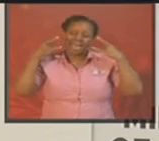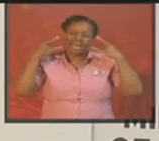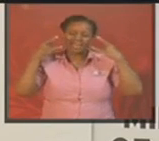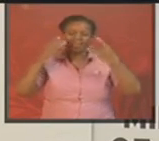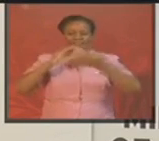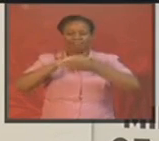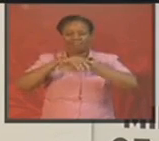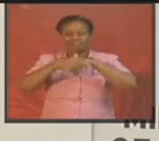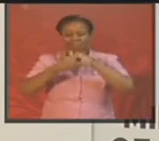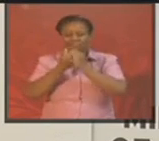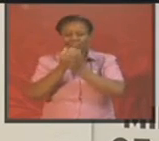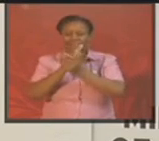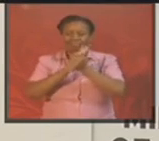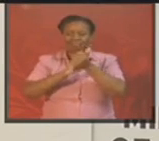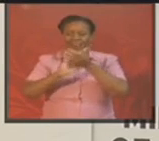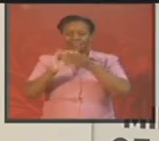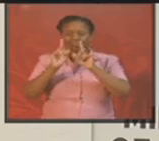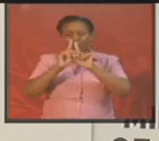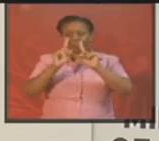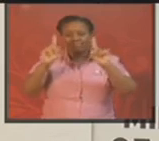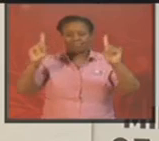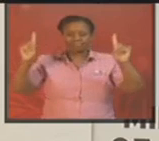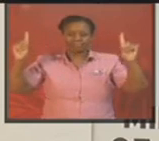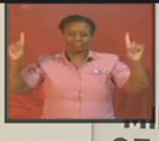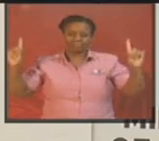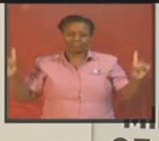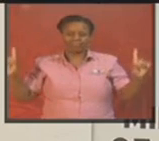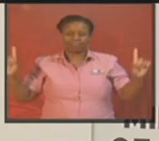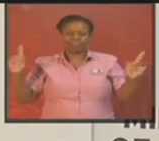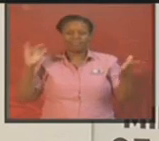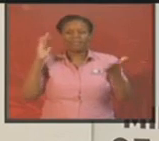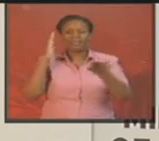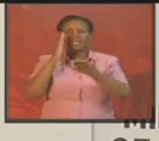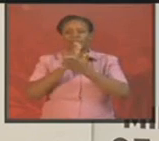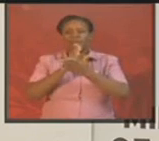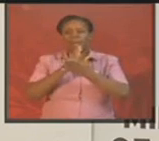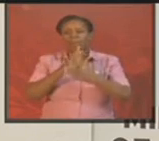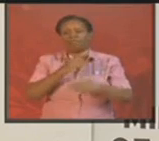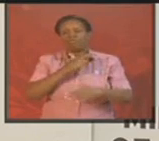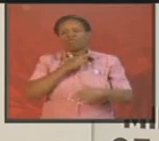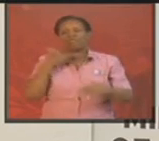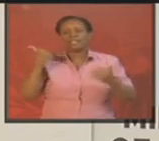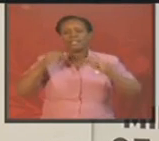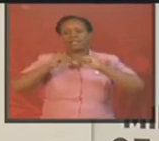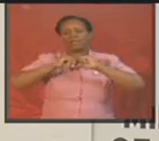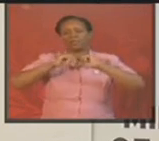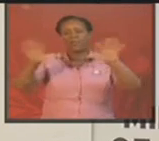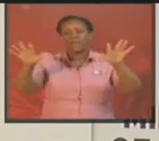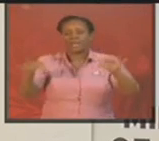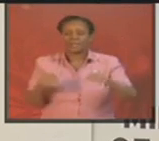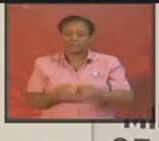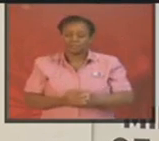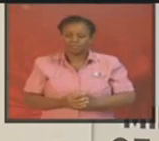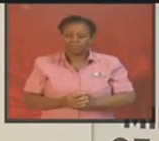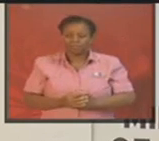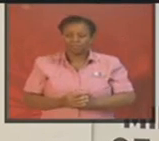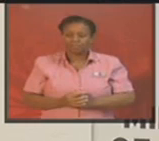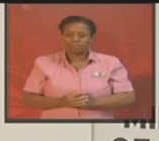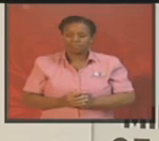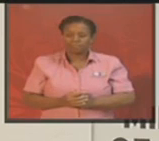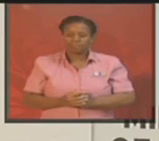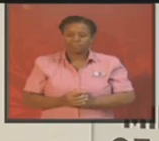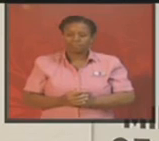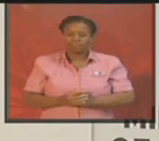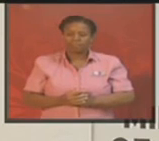us to reduce the risk of transmission from the unknown infected persons. Yes, the contact tracing has been